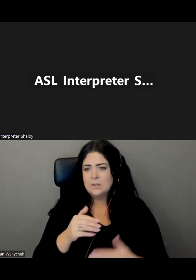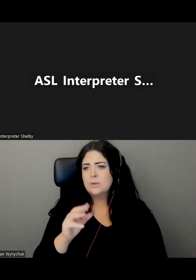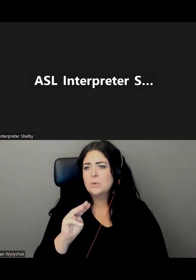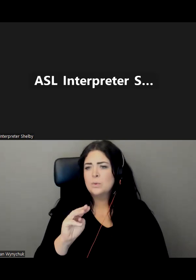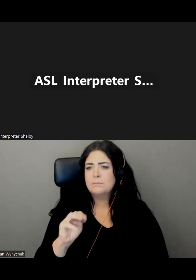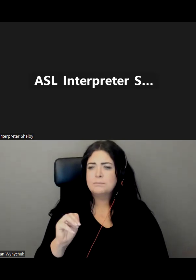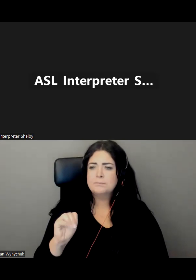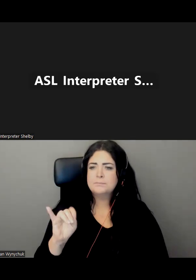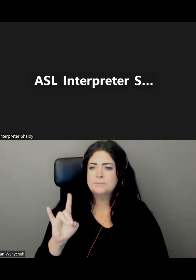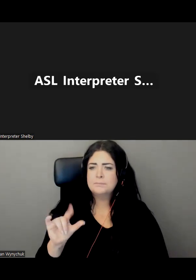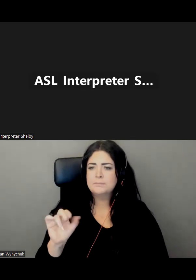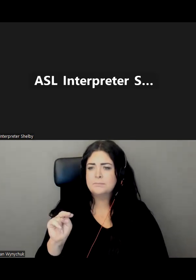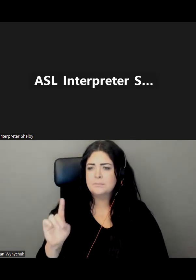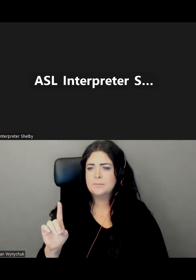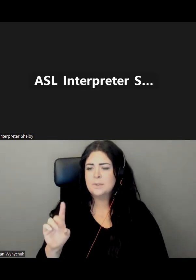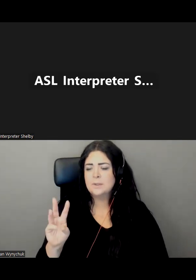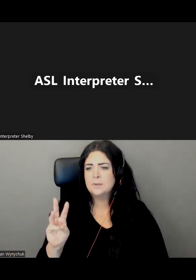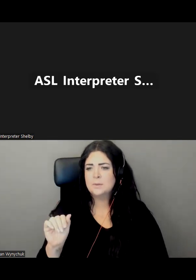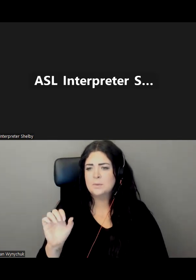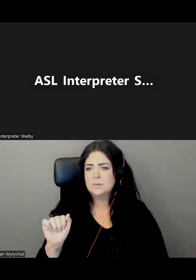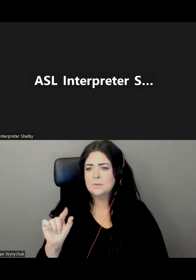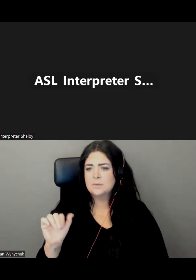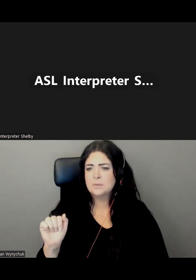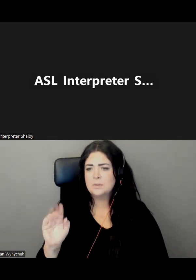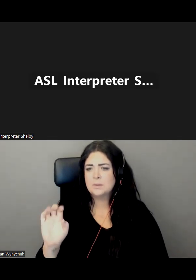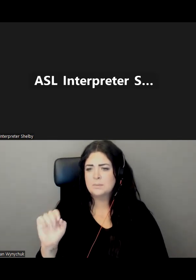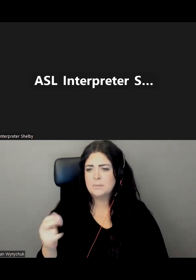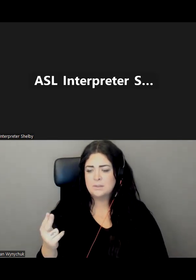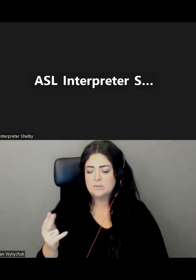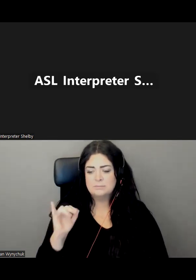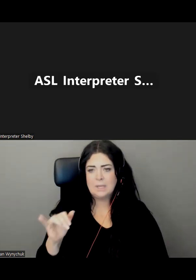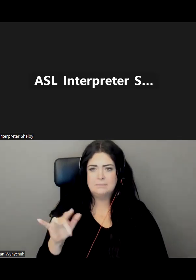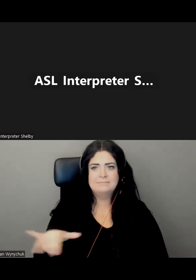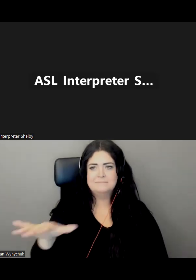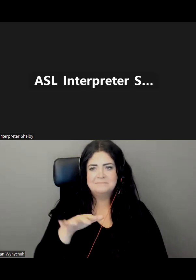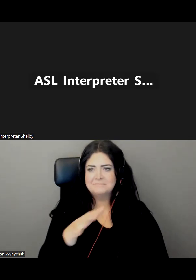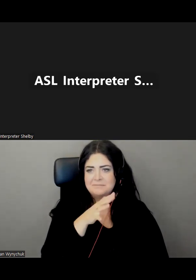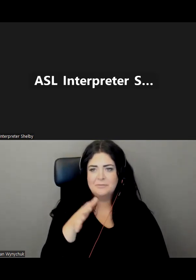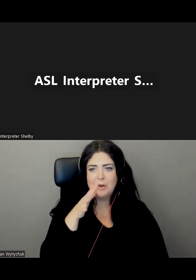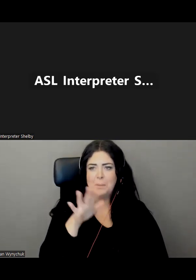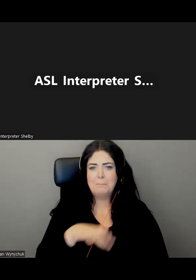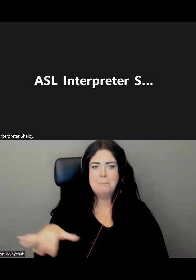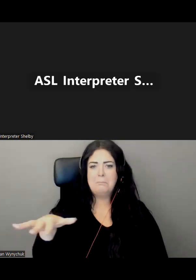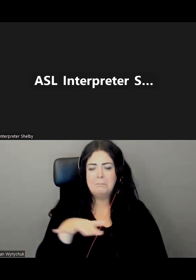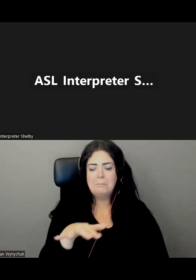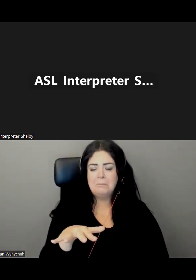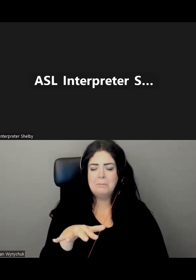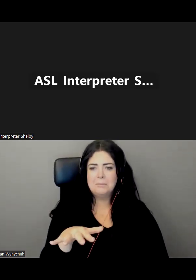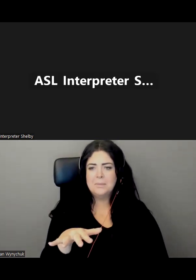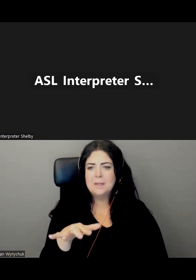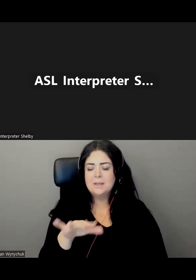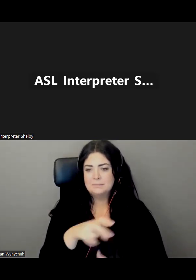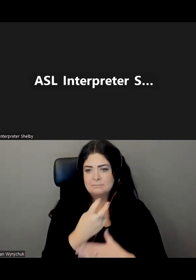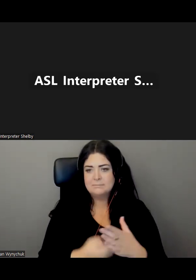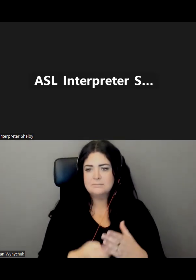Beach. And I am very much in farming country. So my question is,